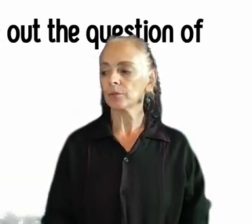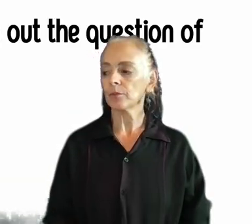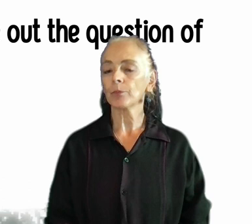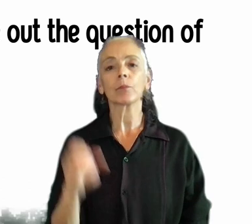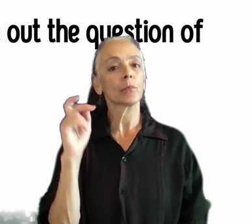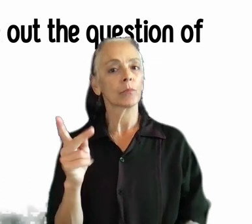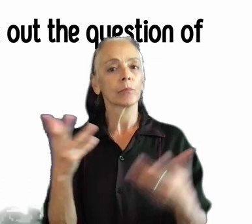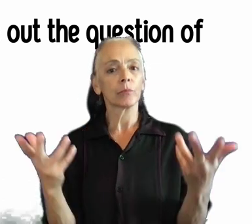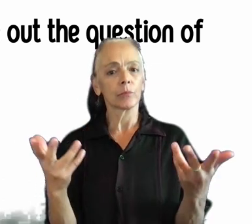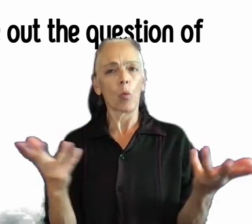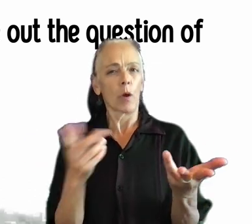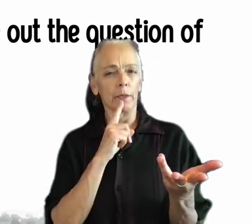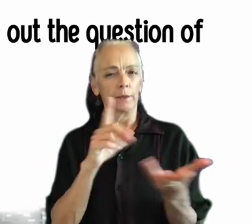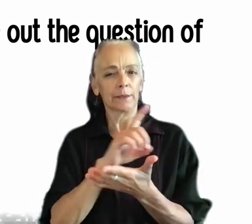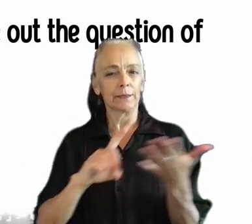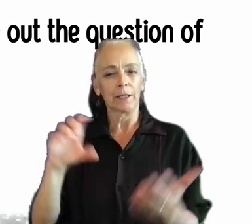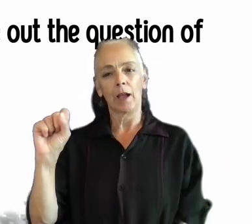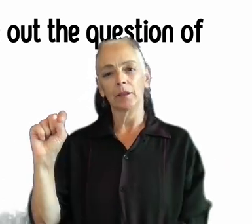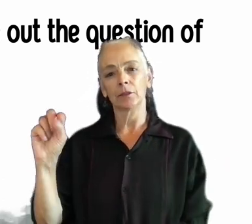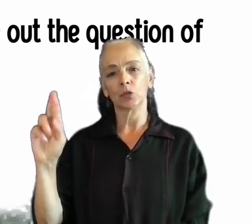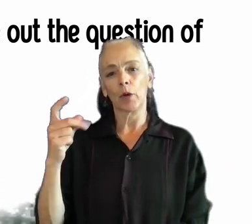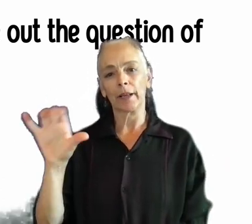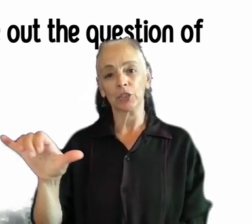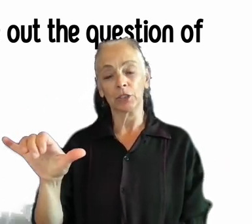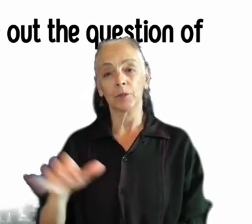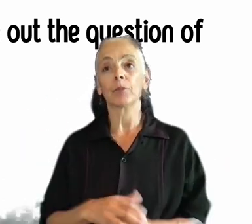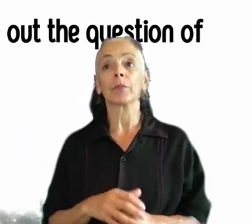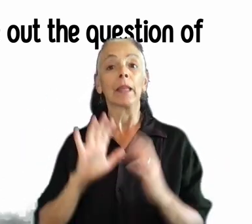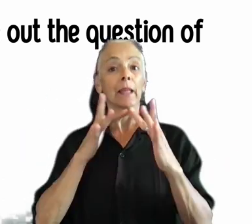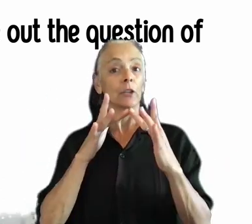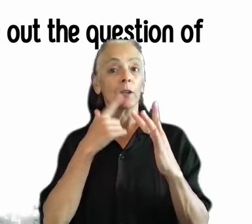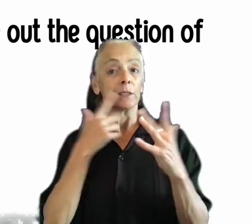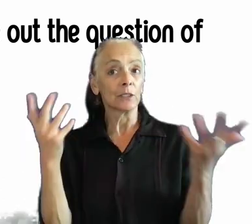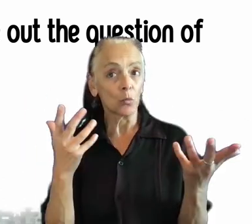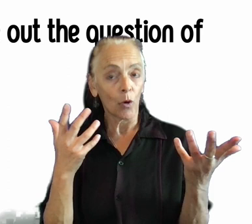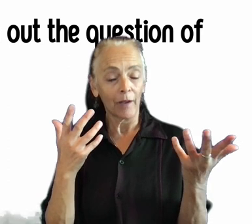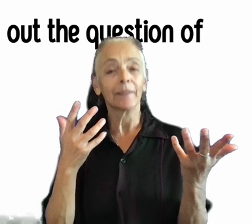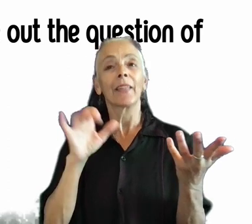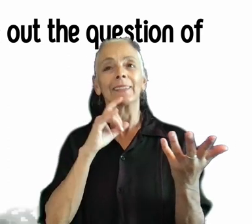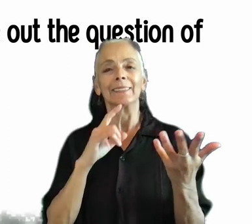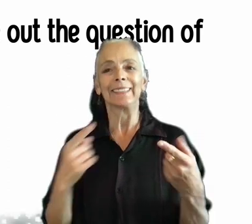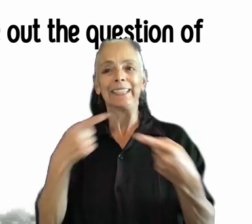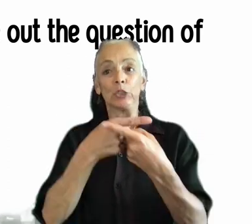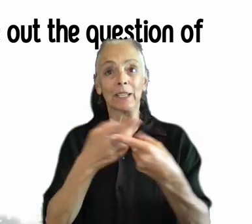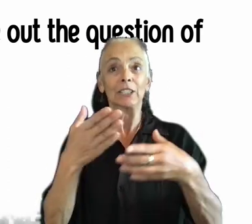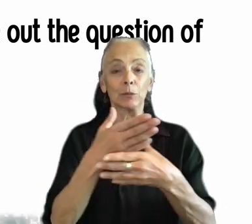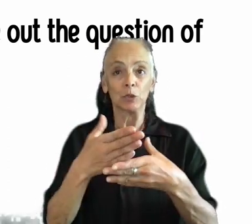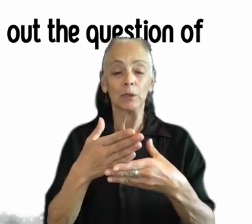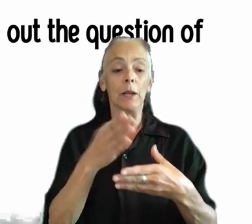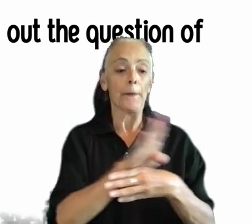okay so what's design strategy according to the internet design strategy is the intersection between business